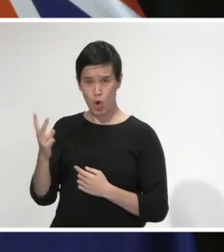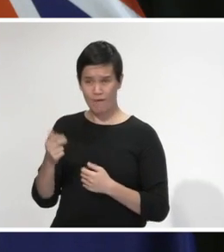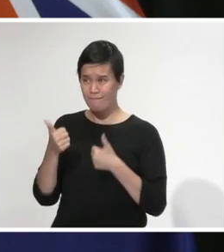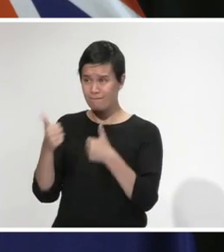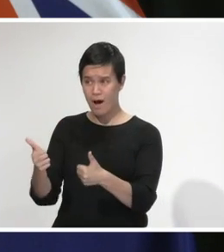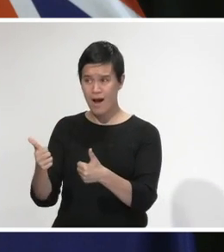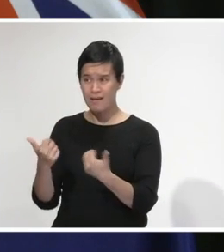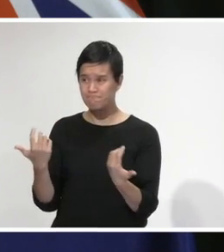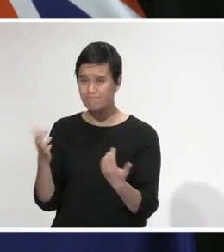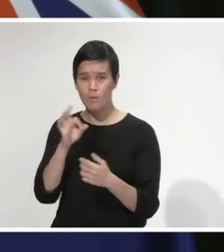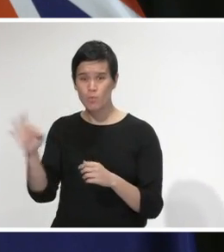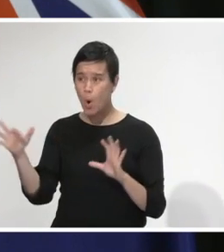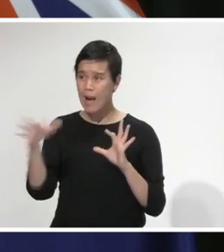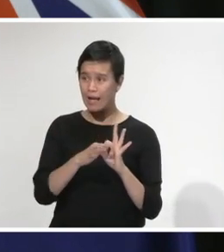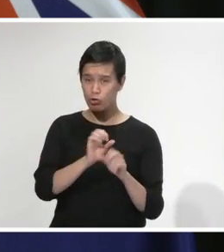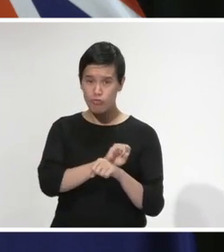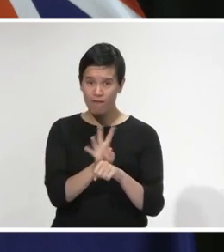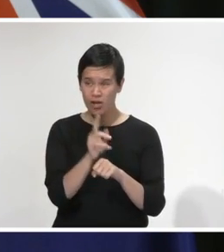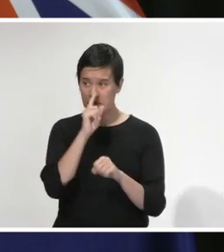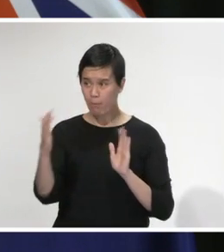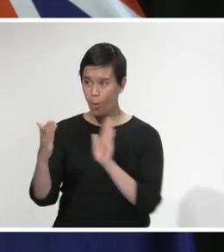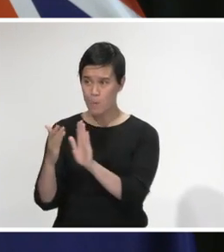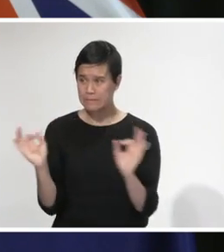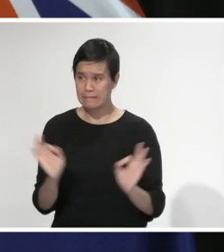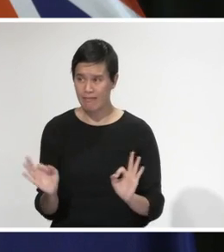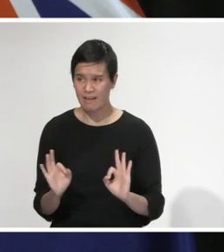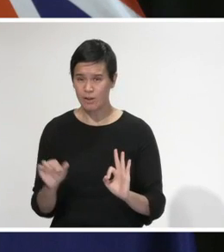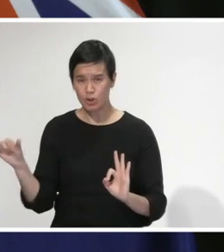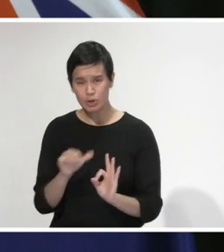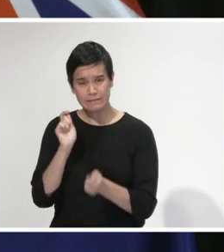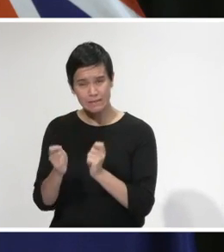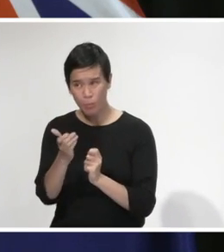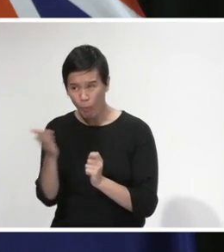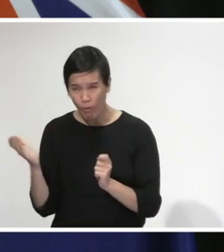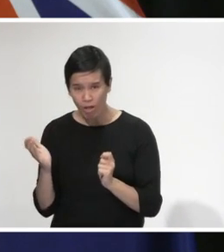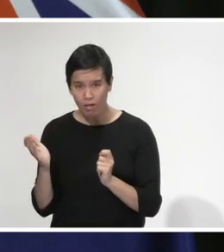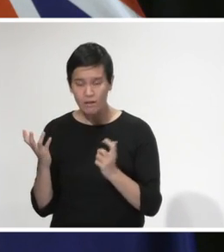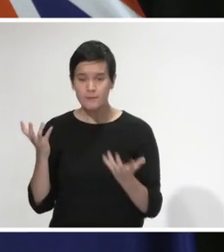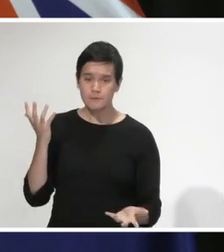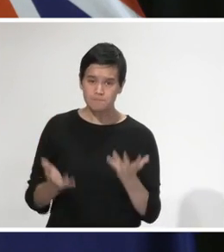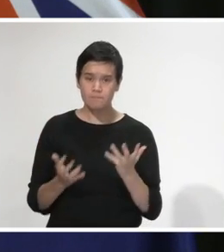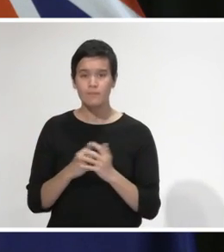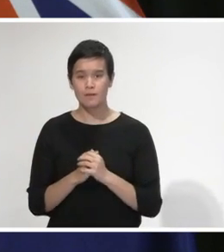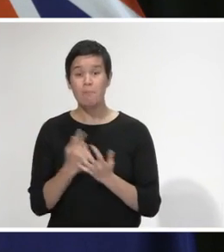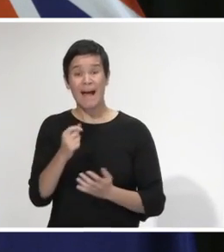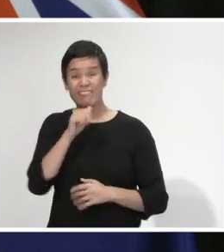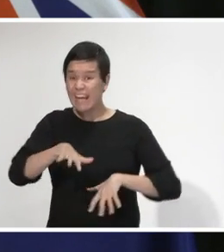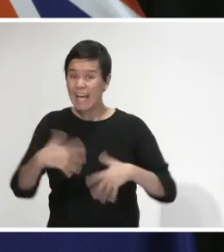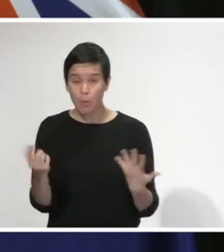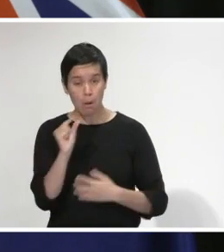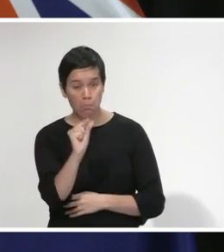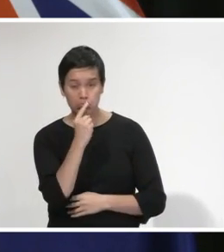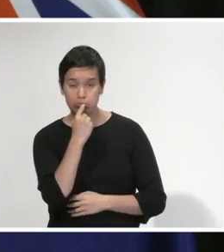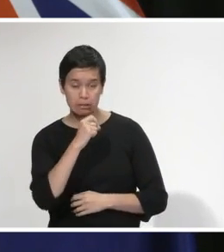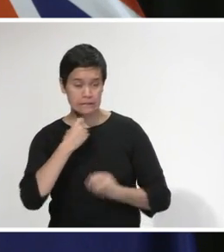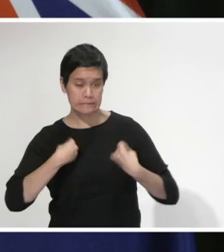should be doing that at this point. So it's really having that low threshold for testing anybody with even low-level symptoms. Are you